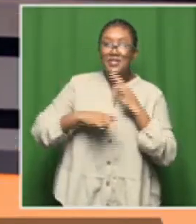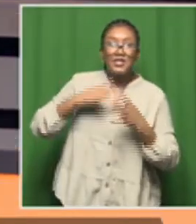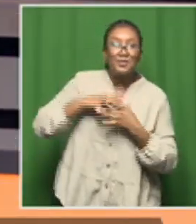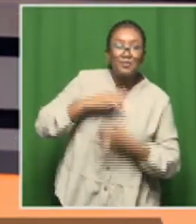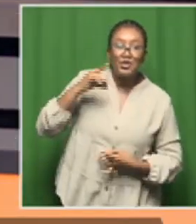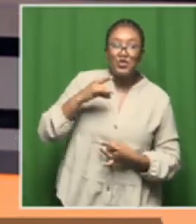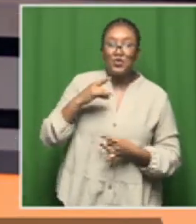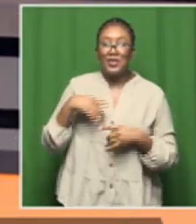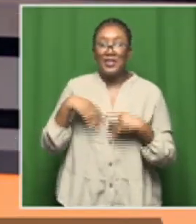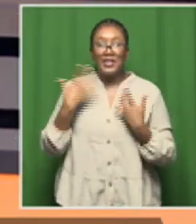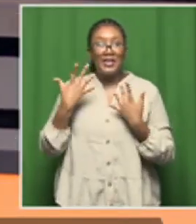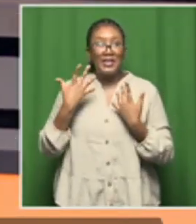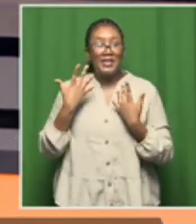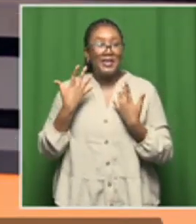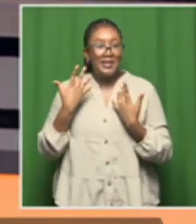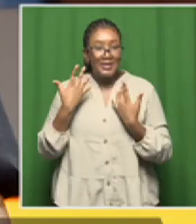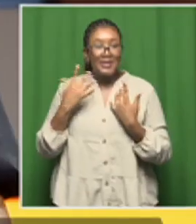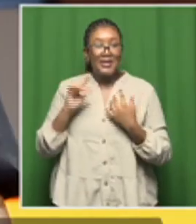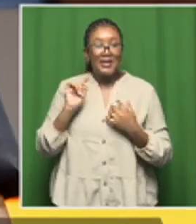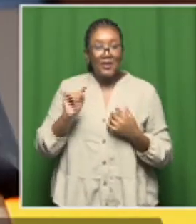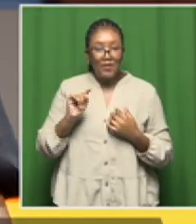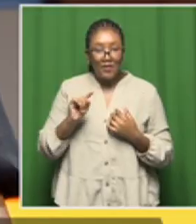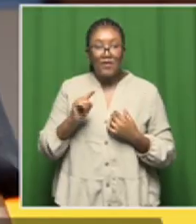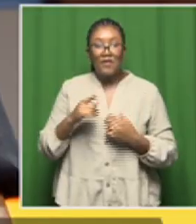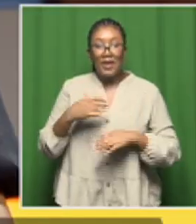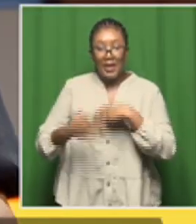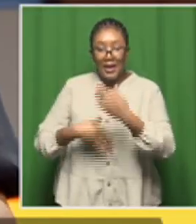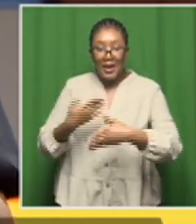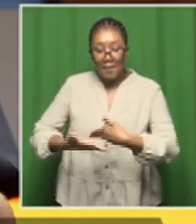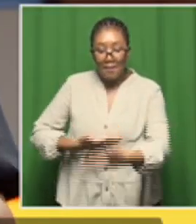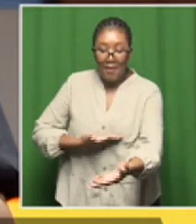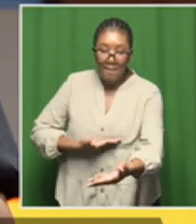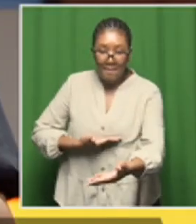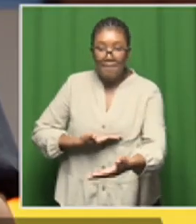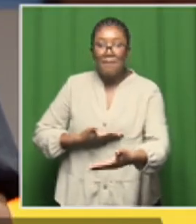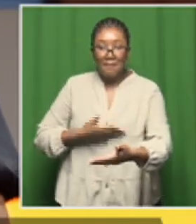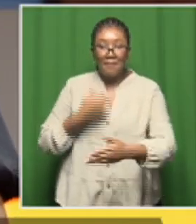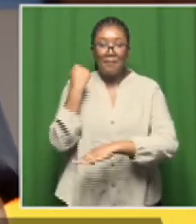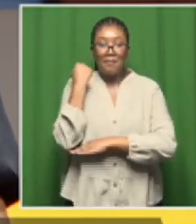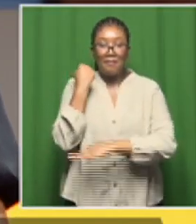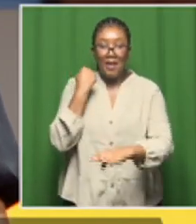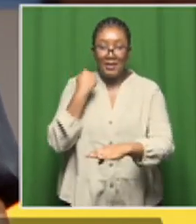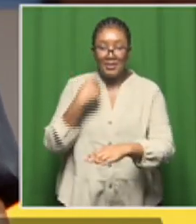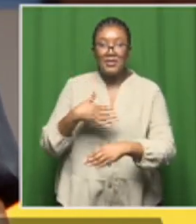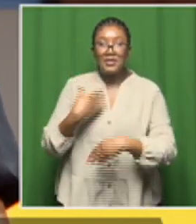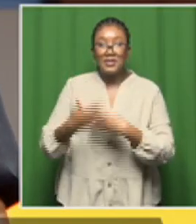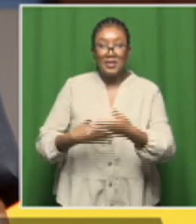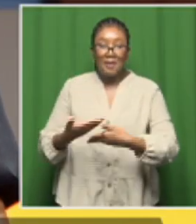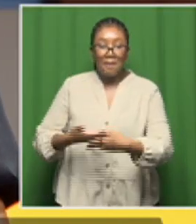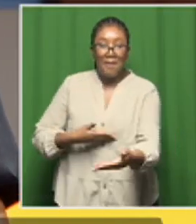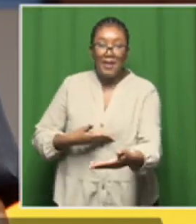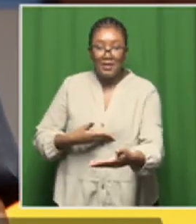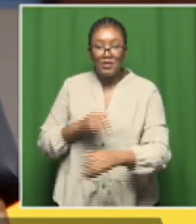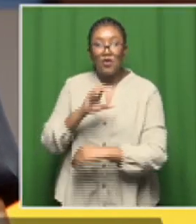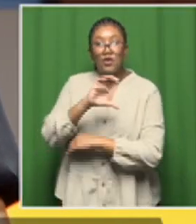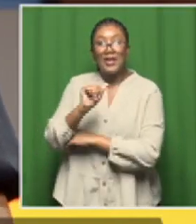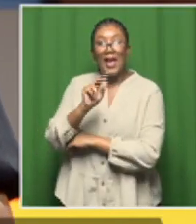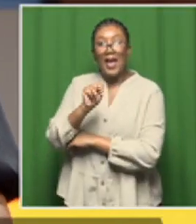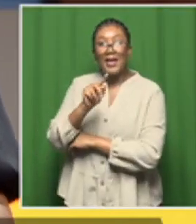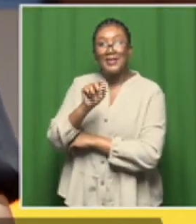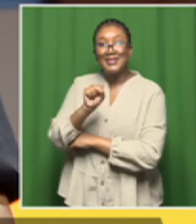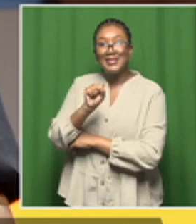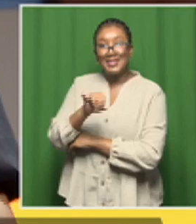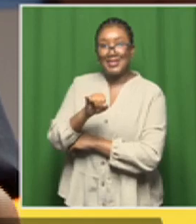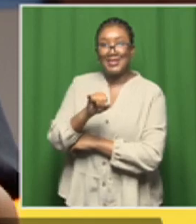Let's expand further on that. All right, so icansi is the traditional reed mat, and that has been